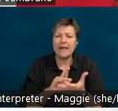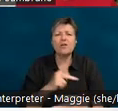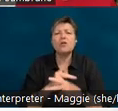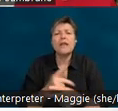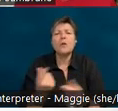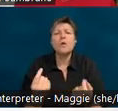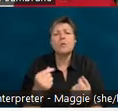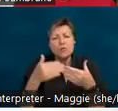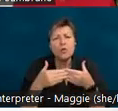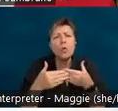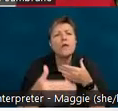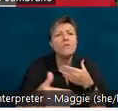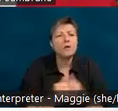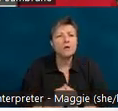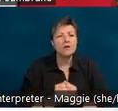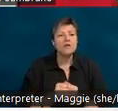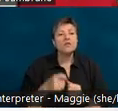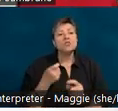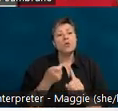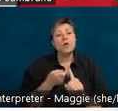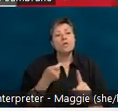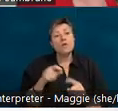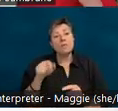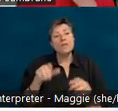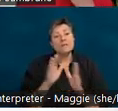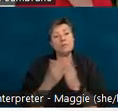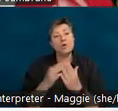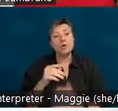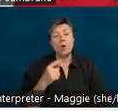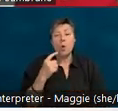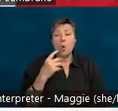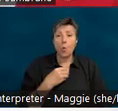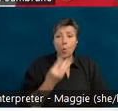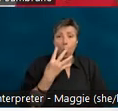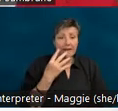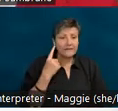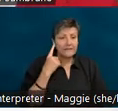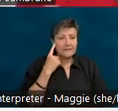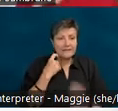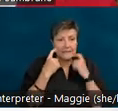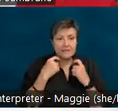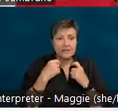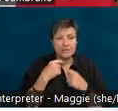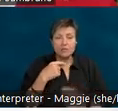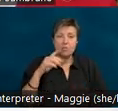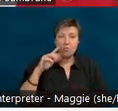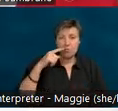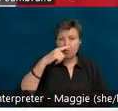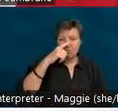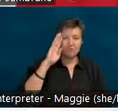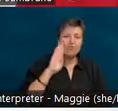book White Tears, Brown Scars, How White Feminism Portrays Women of Color by Rumi Ahmad. This is on page 77,